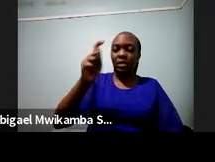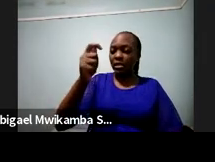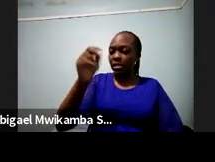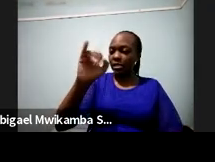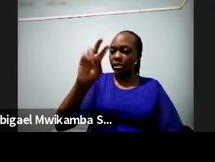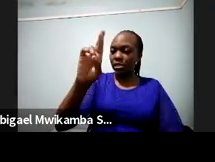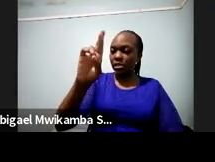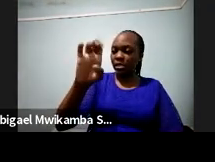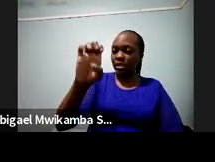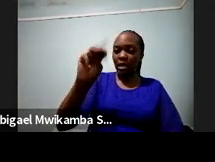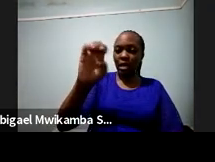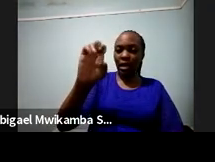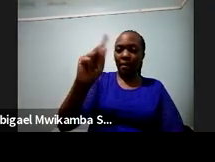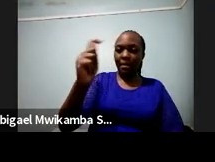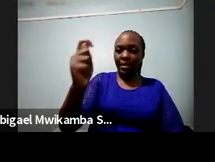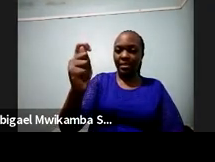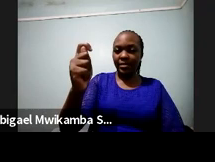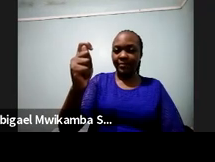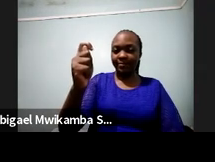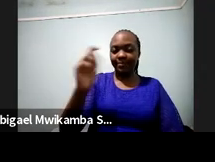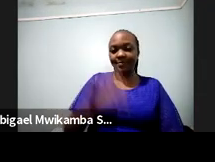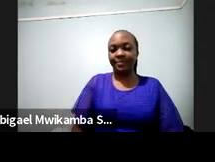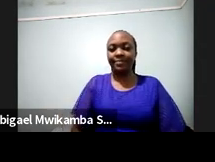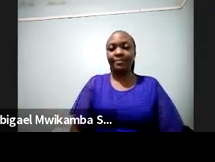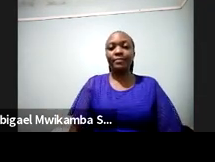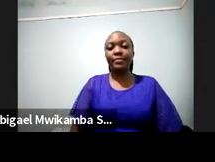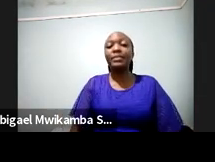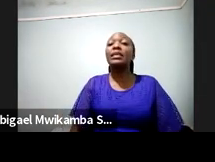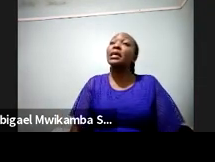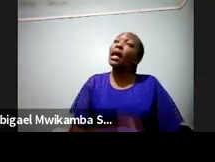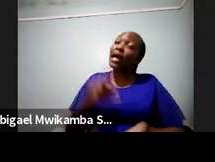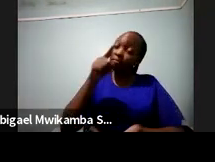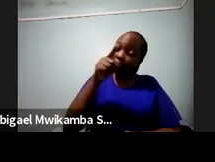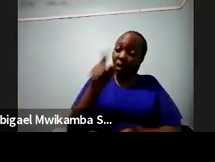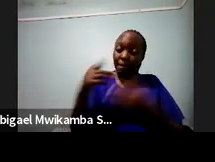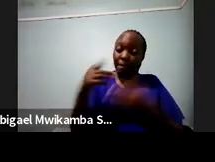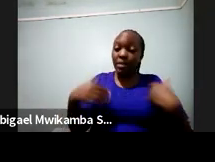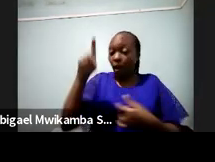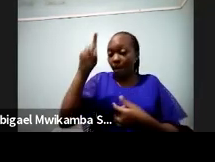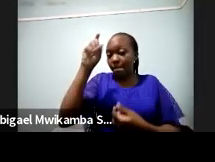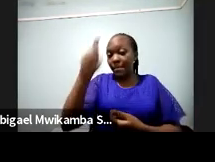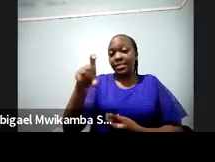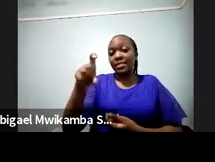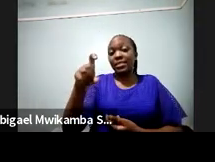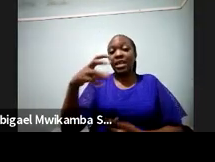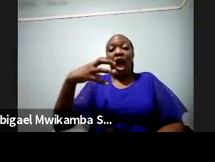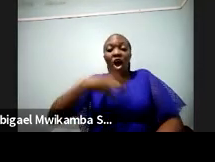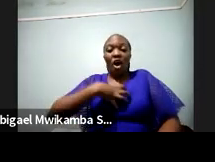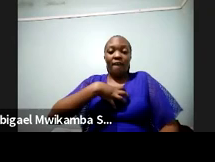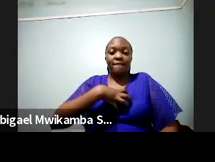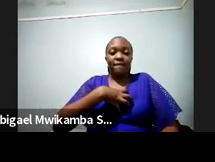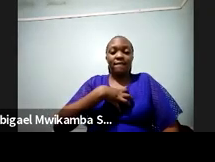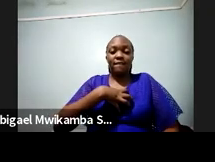have to retire and the curtain will fall down for you or will wind down for you. And at that point is when you need that money. And if it's not